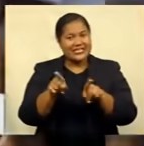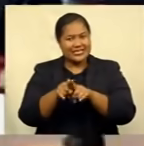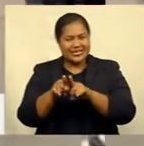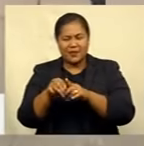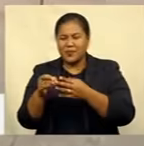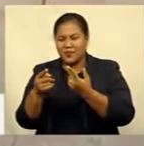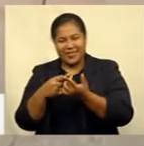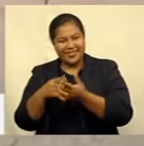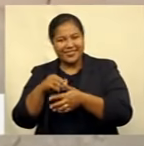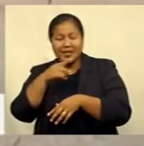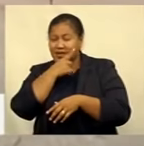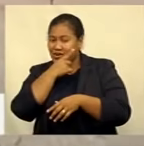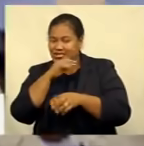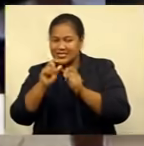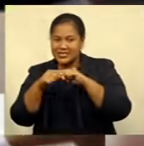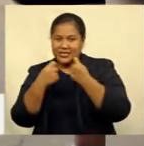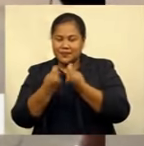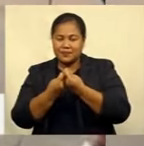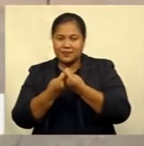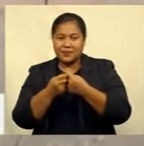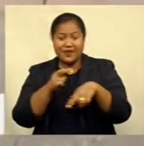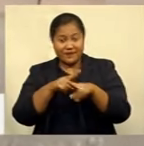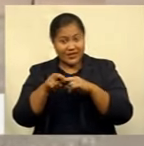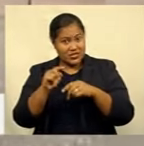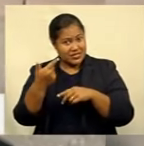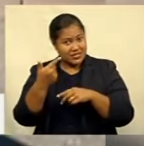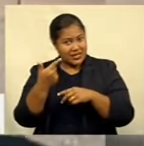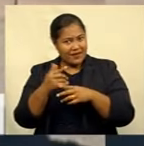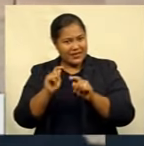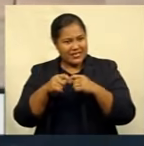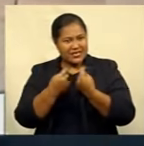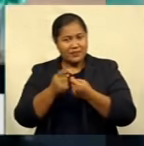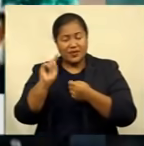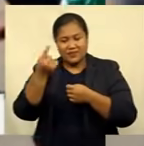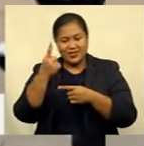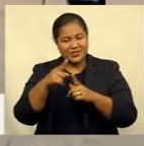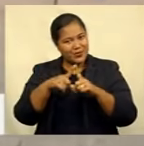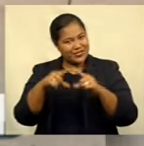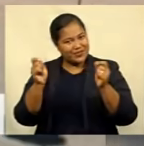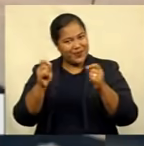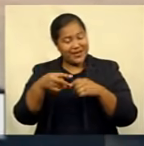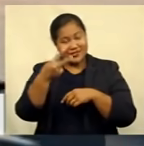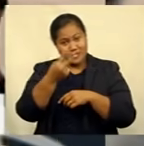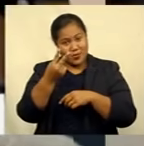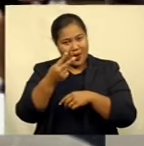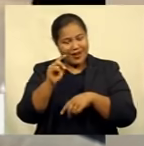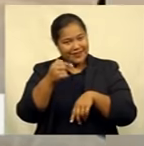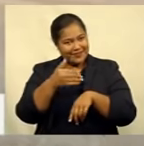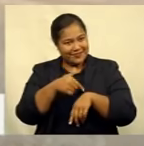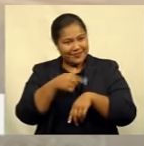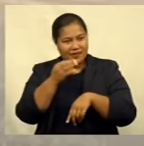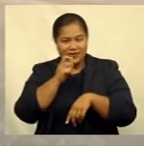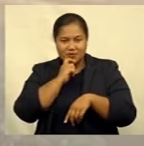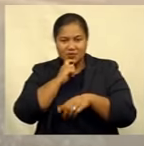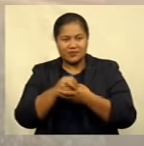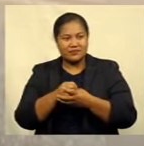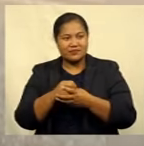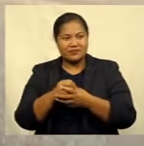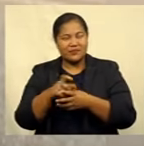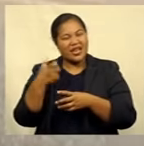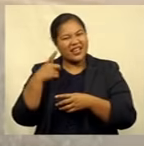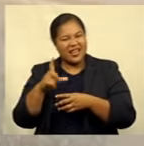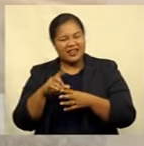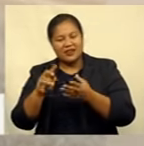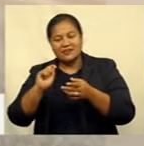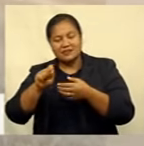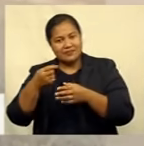Fijiana. The Fiji 7 side will be in action on Monday with the first match against Japan at 12 p.m., followed by Canada at 8 p.m. Fiji's